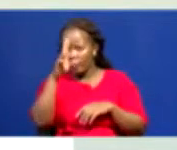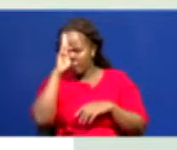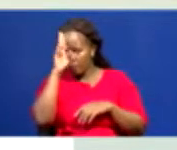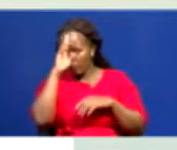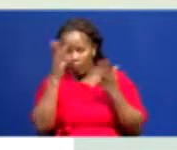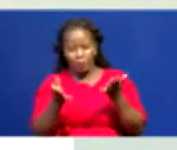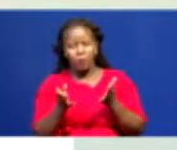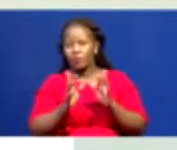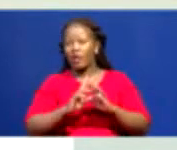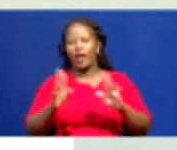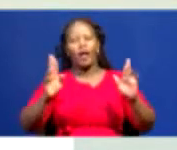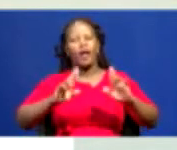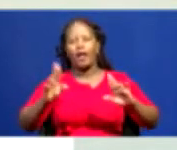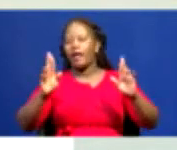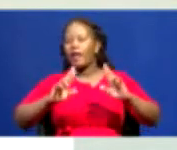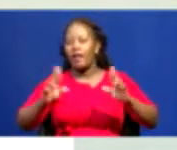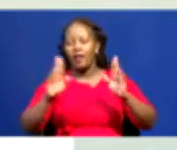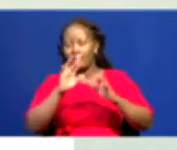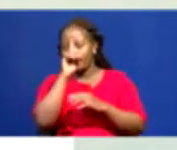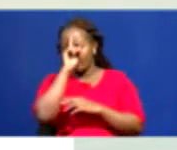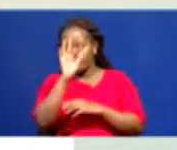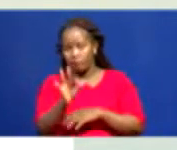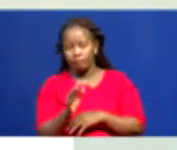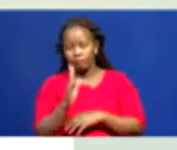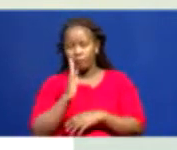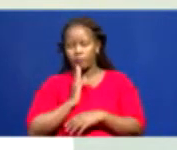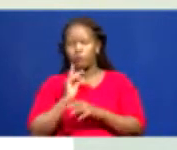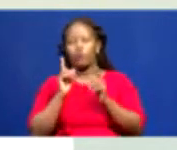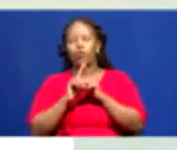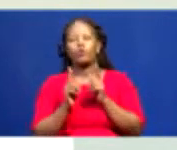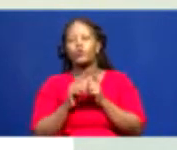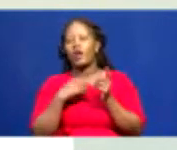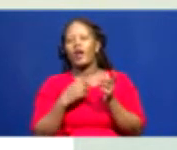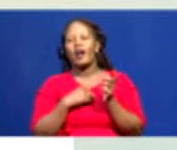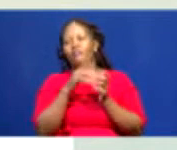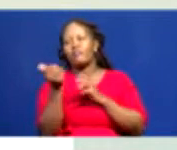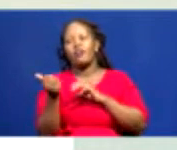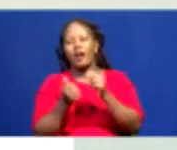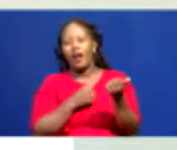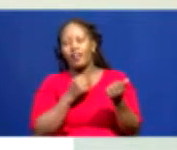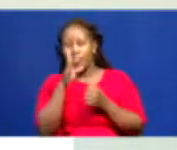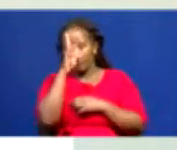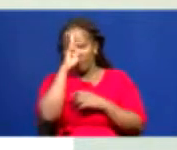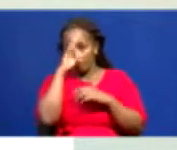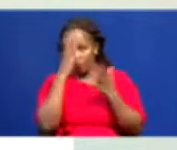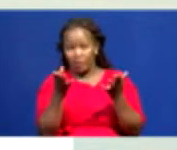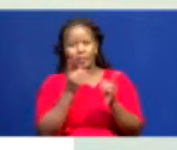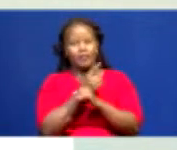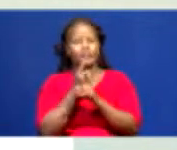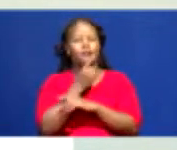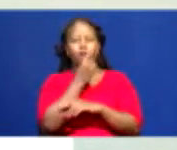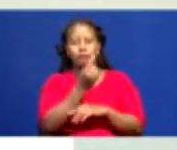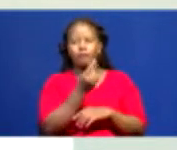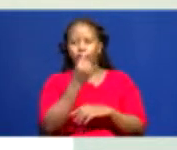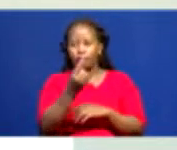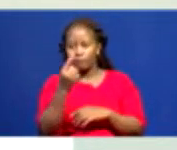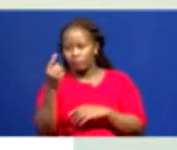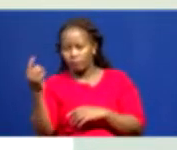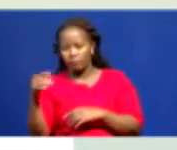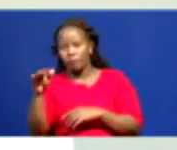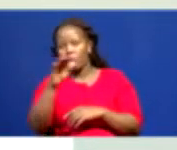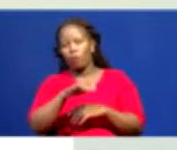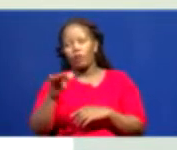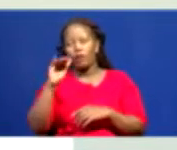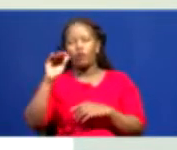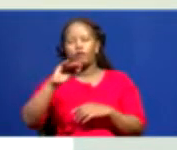well stationed at Kondele roundabout. And then, of course, there were other small pockets of police stationed at each and every corner in the